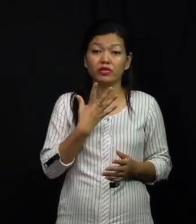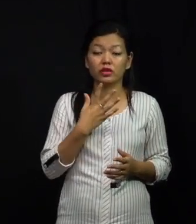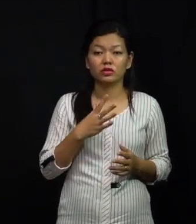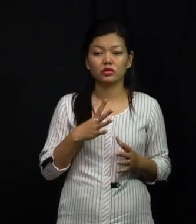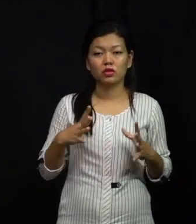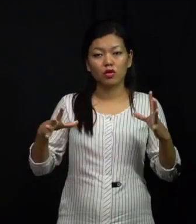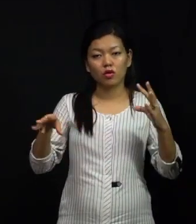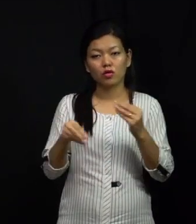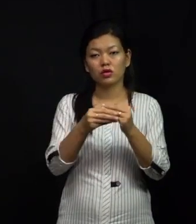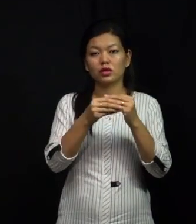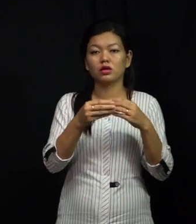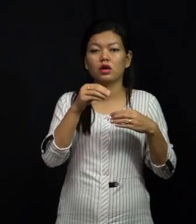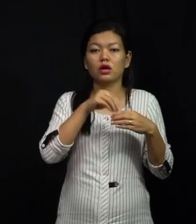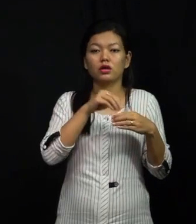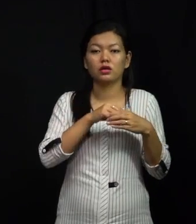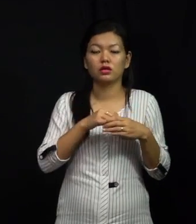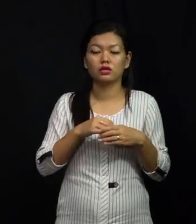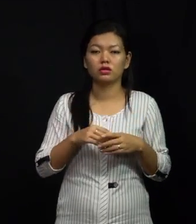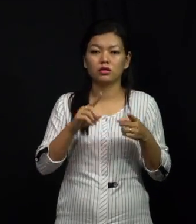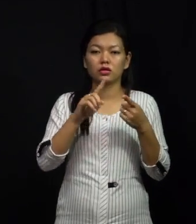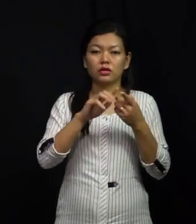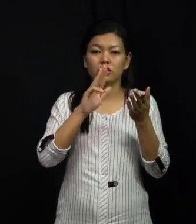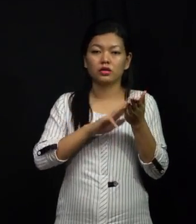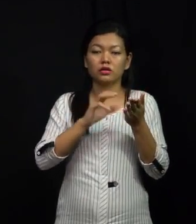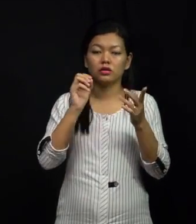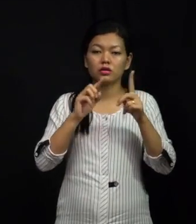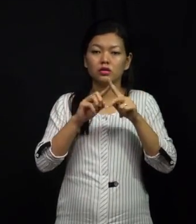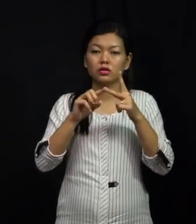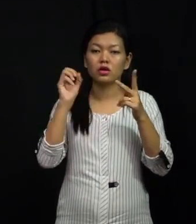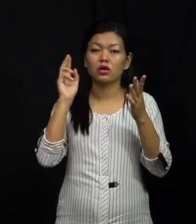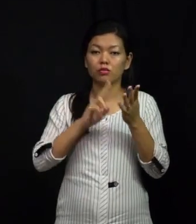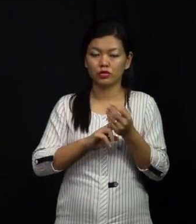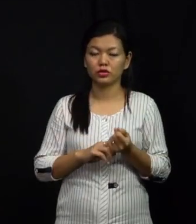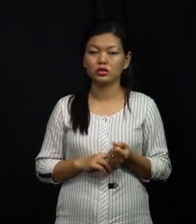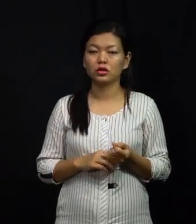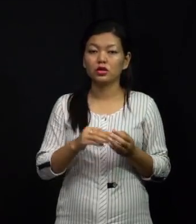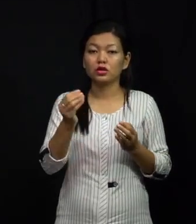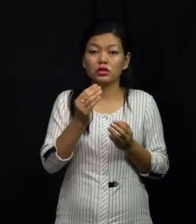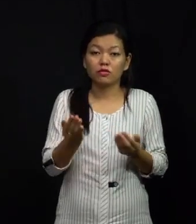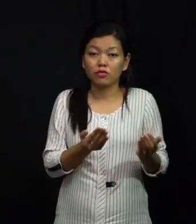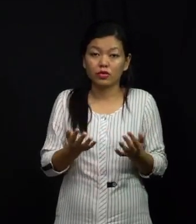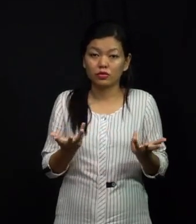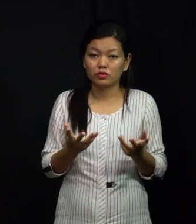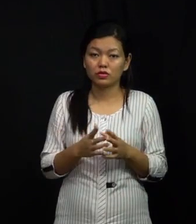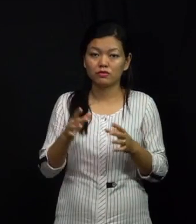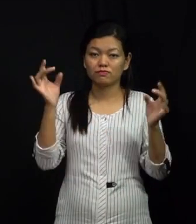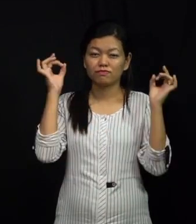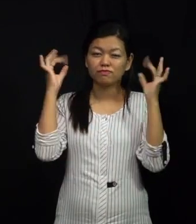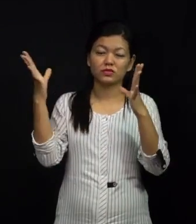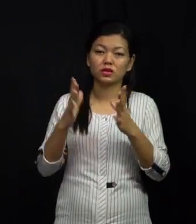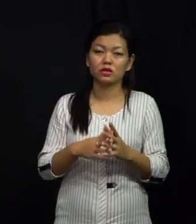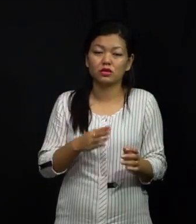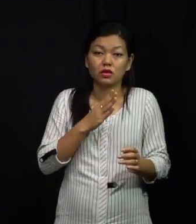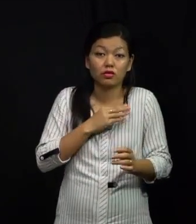the emotional development that takes place in a small baby are anger, fear, curiosity,